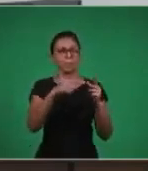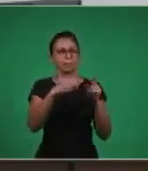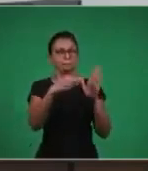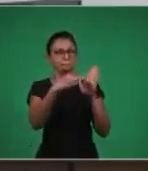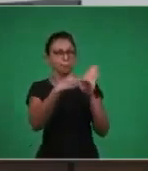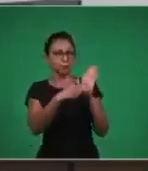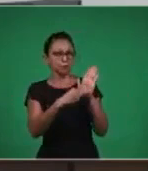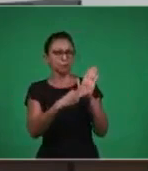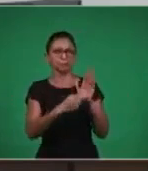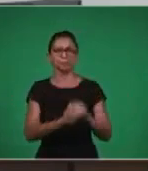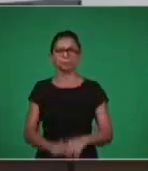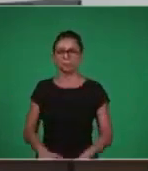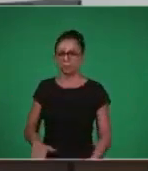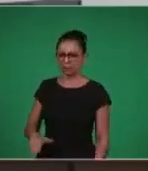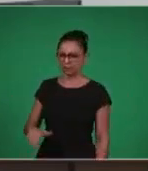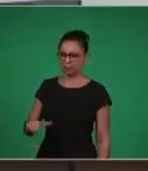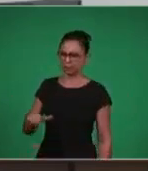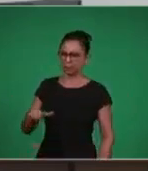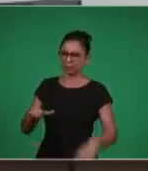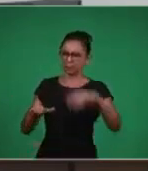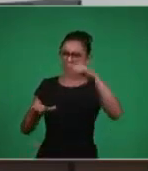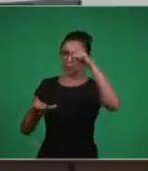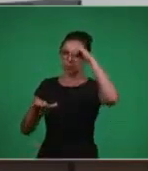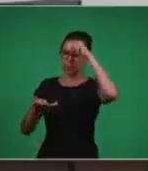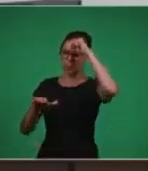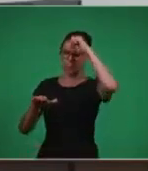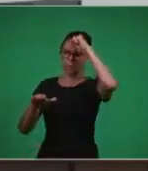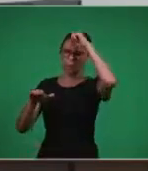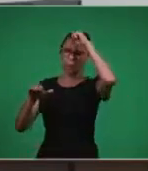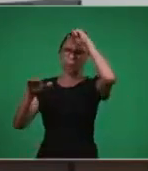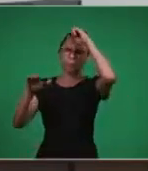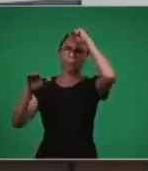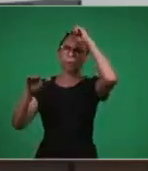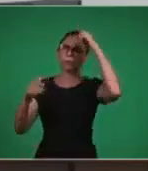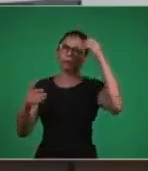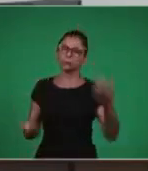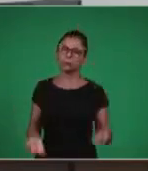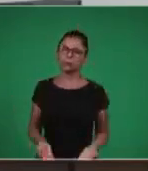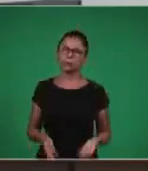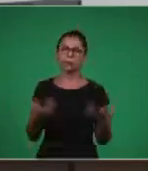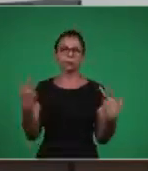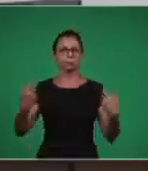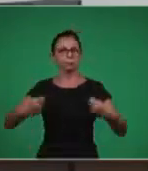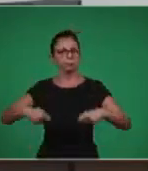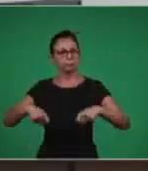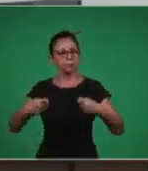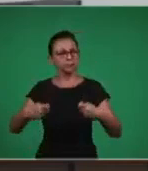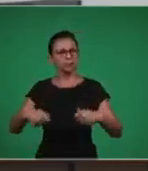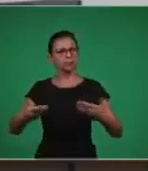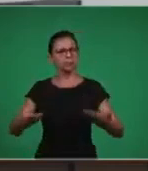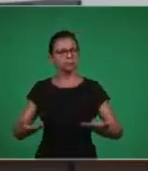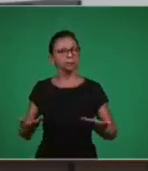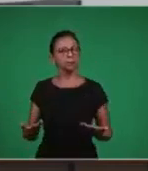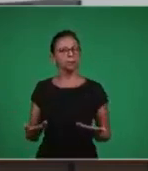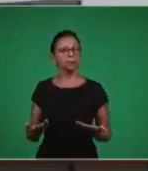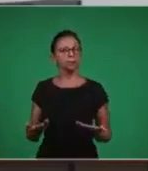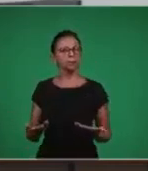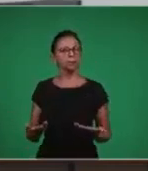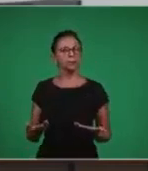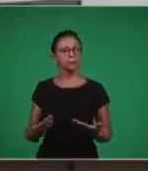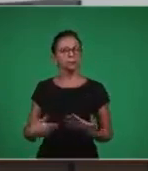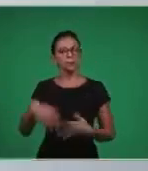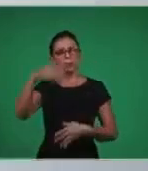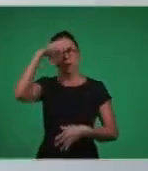understand. And doing his growth, educational growth, that the child needs to be, and it needs to